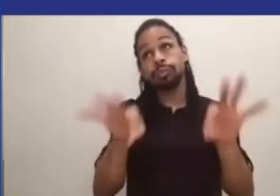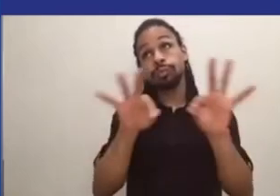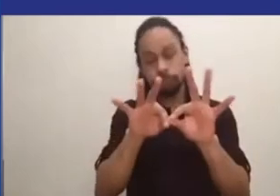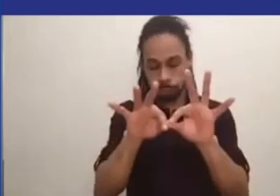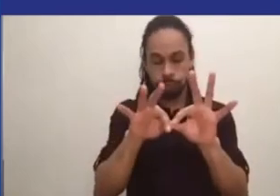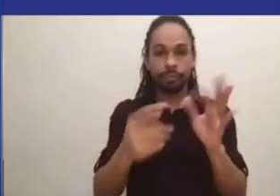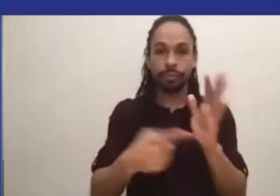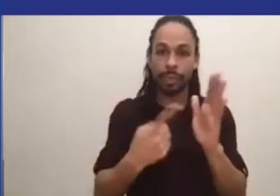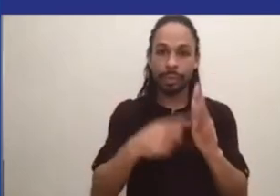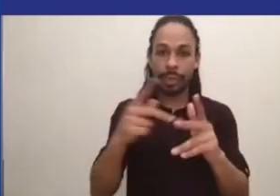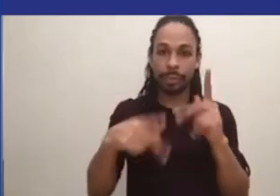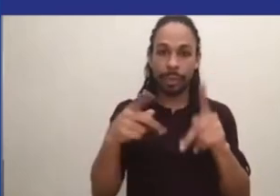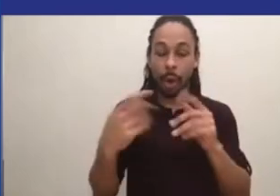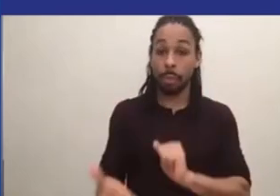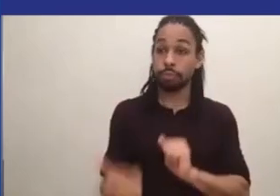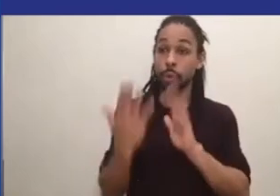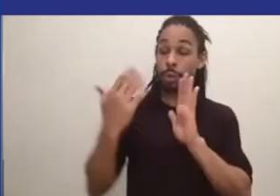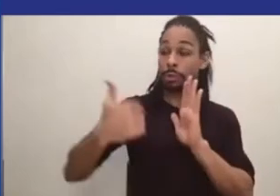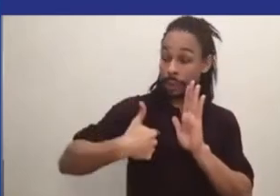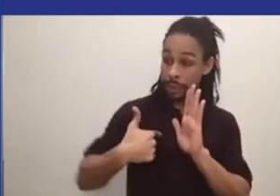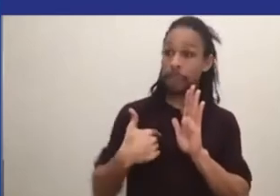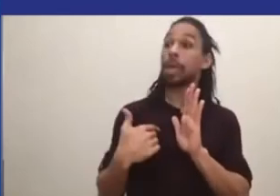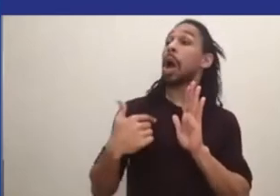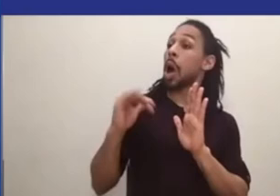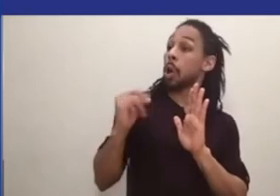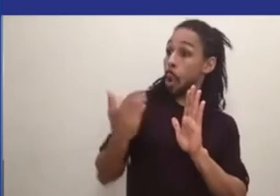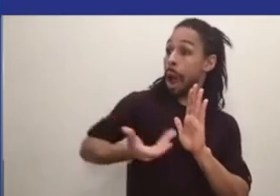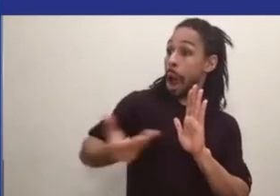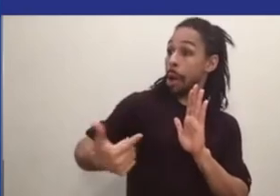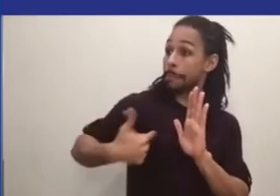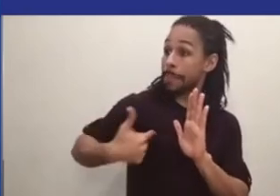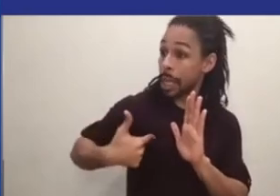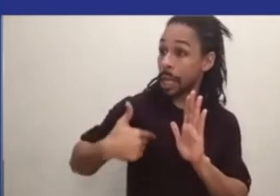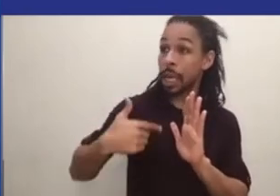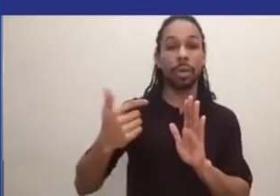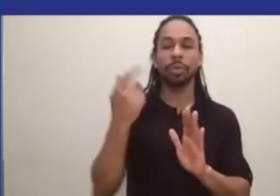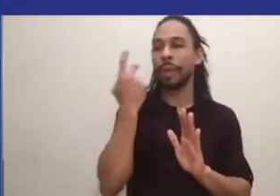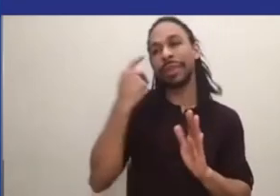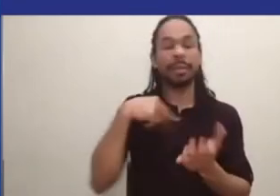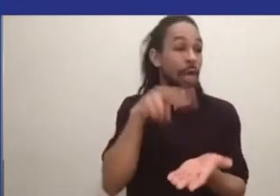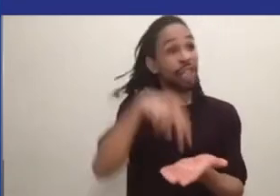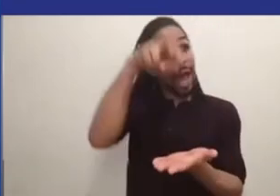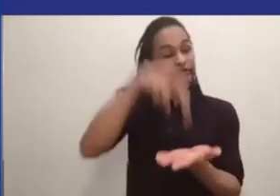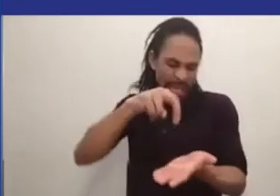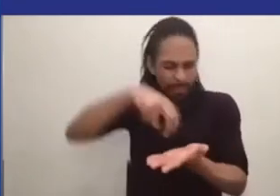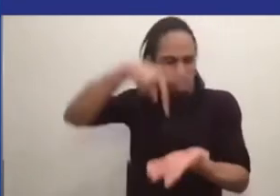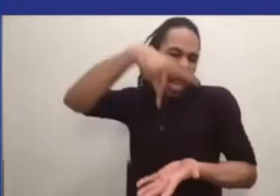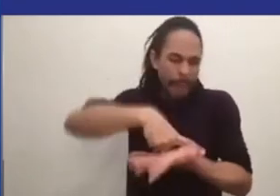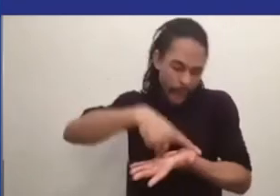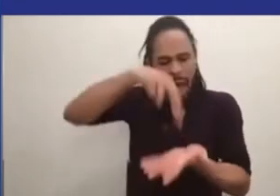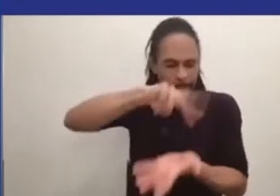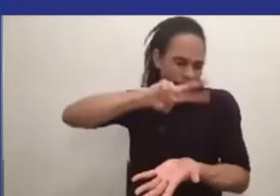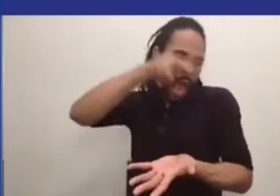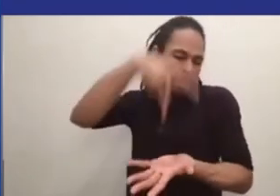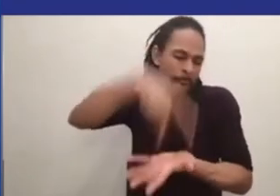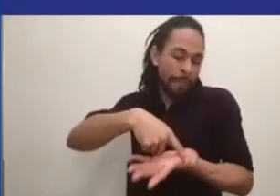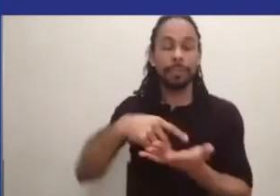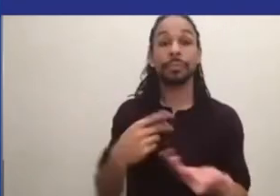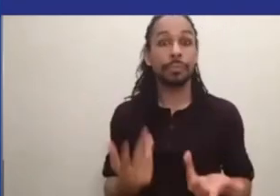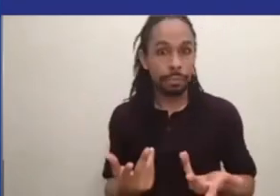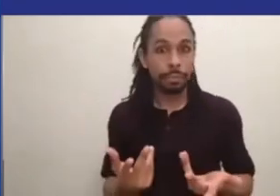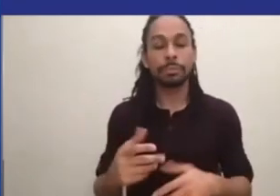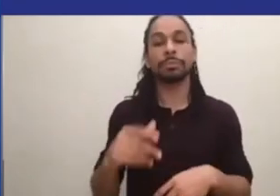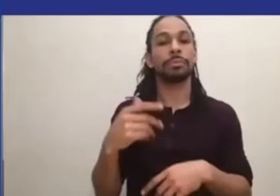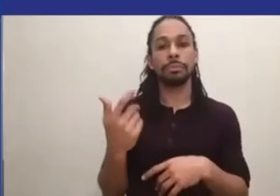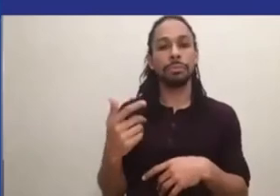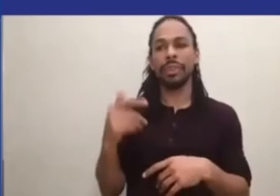they want to hire me. I gave an example, the jumping in the air, slamming the back on the floor. People have asked me, when are we going to do the shawam thing? We're not doing shawam things because I don't